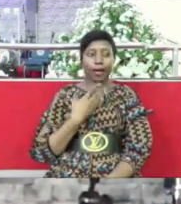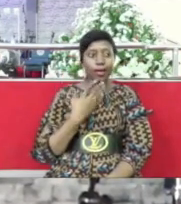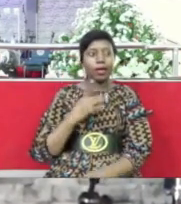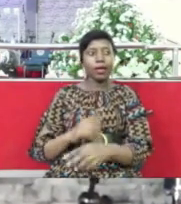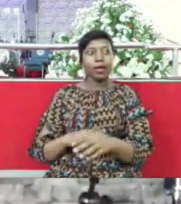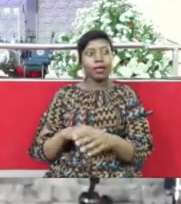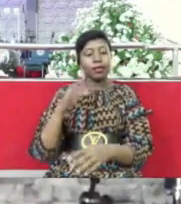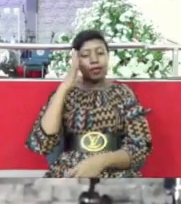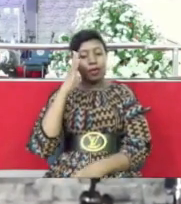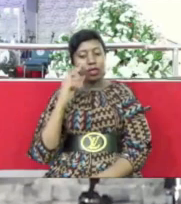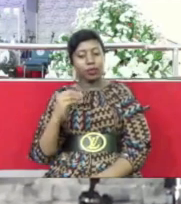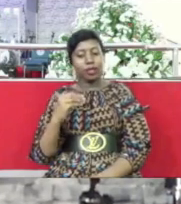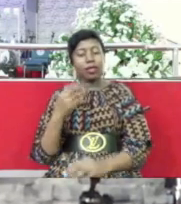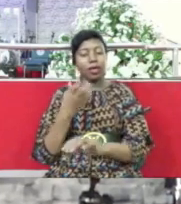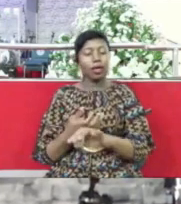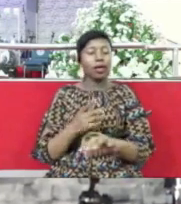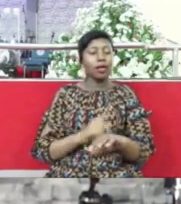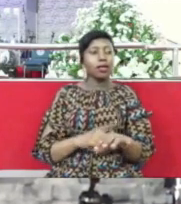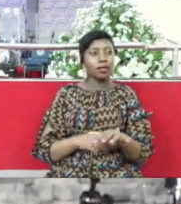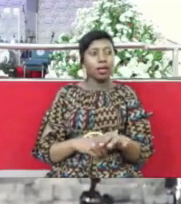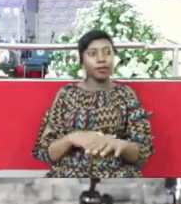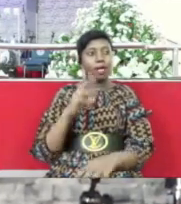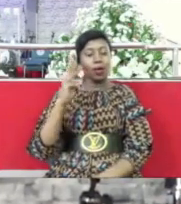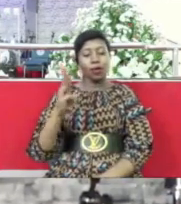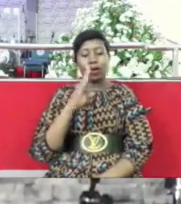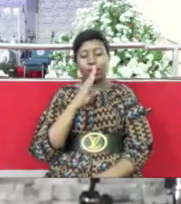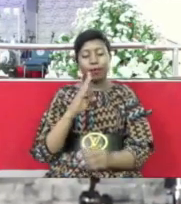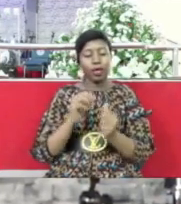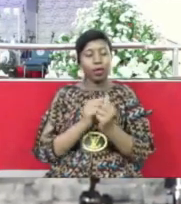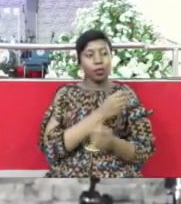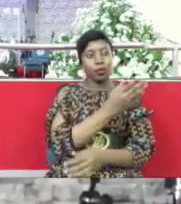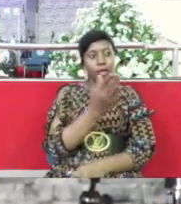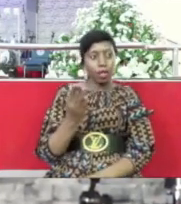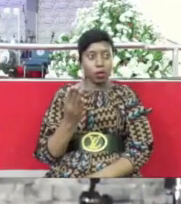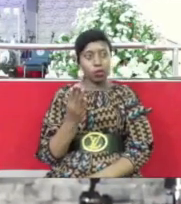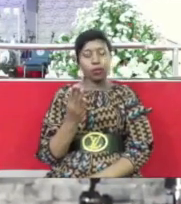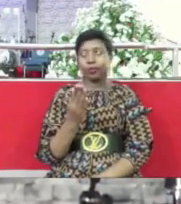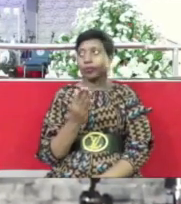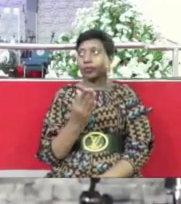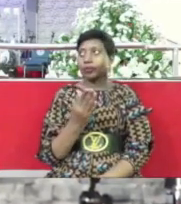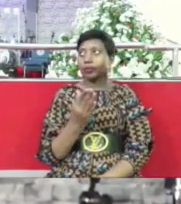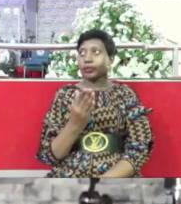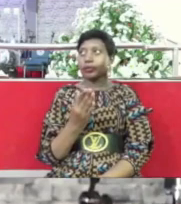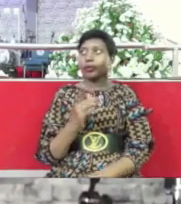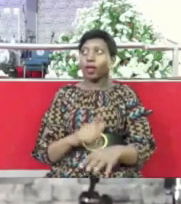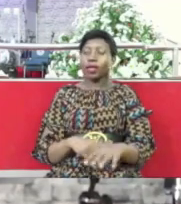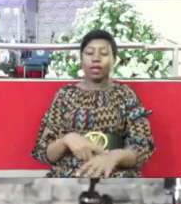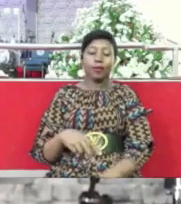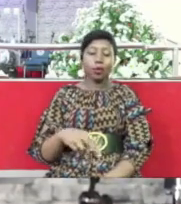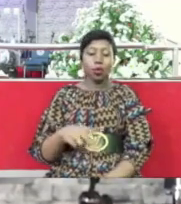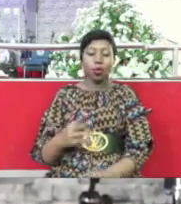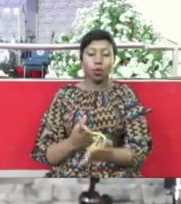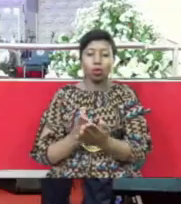will be with you. Nitakuwa na wewe. And you, when you pass through the rivers, they will not sweep over you. Hazita kuzamisha. When you walk through the